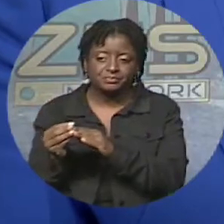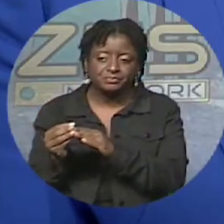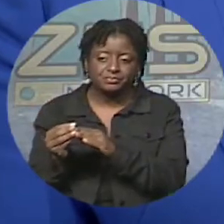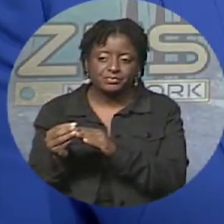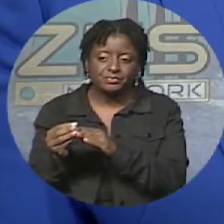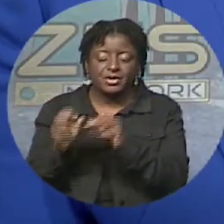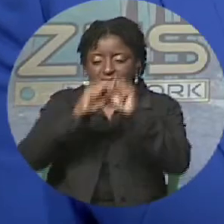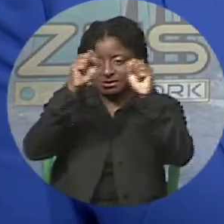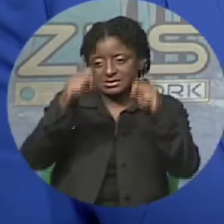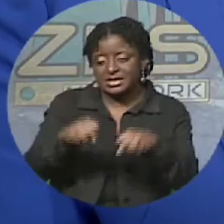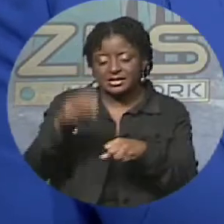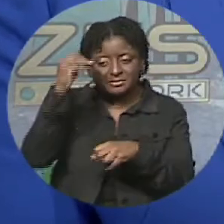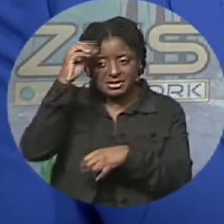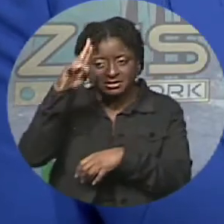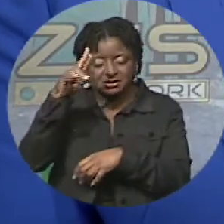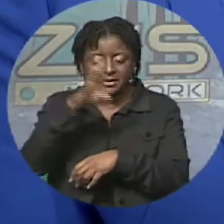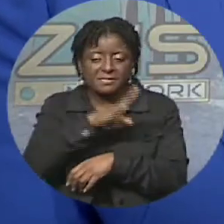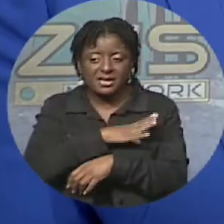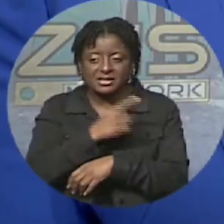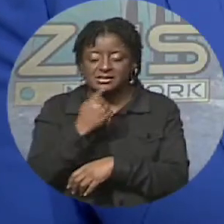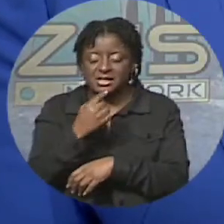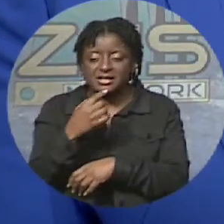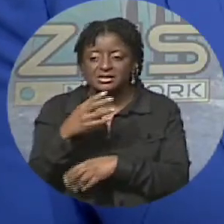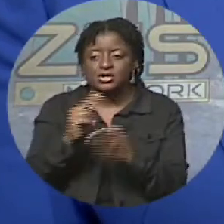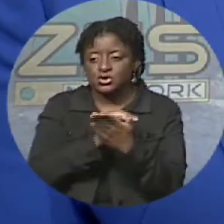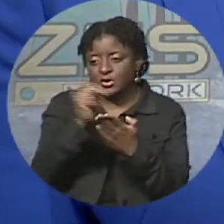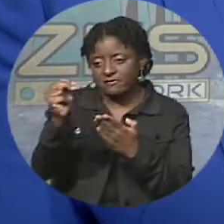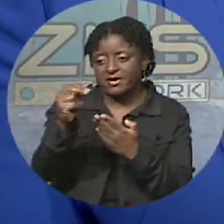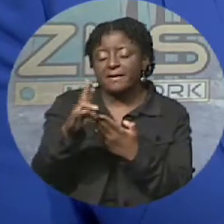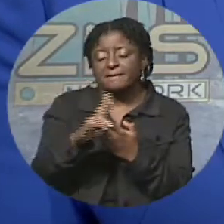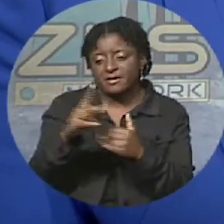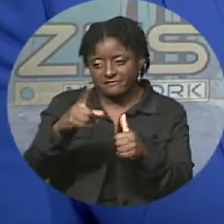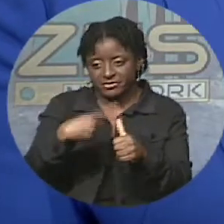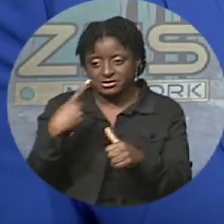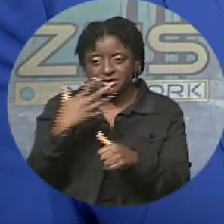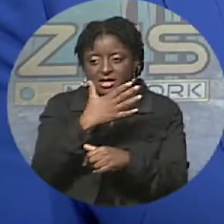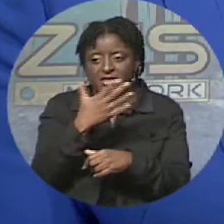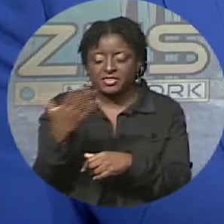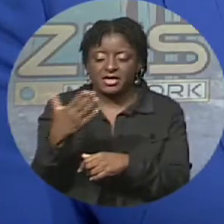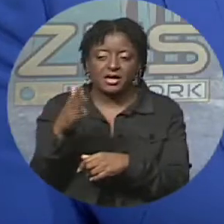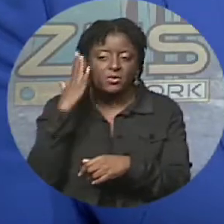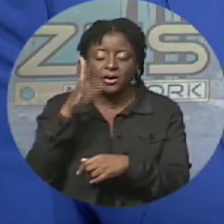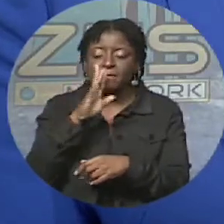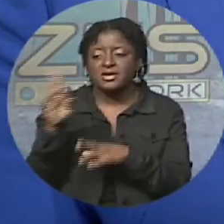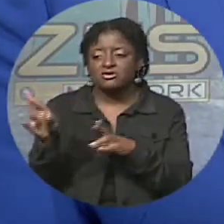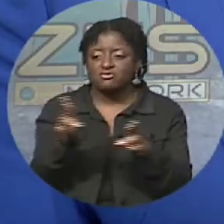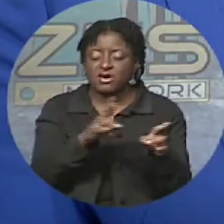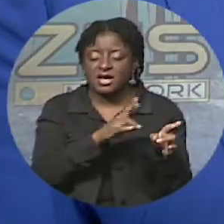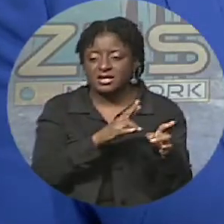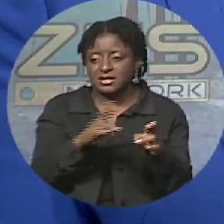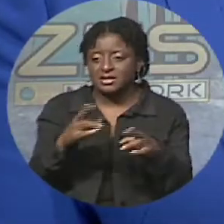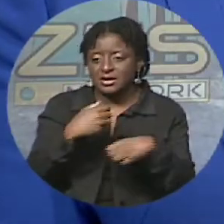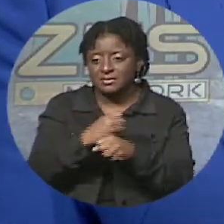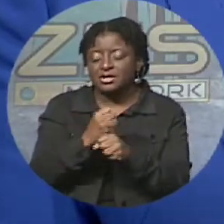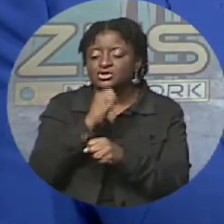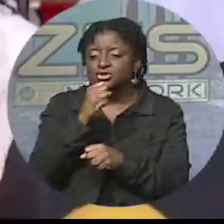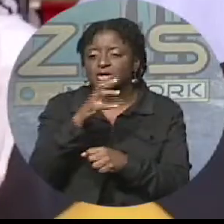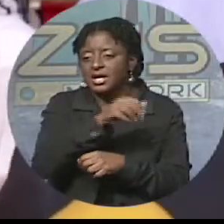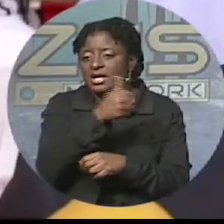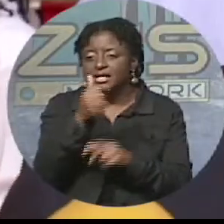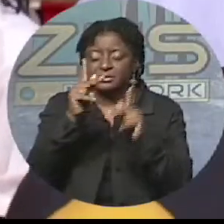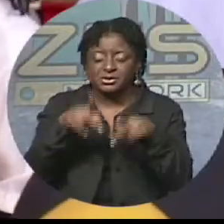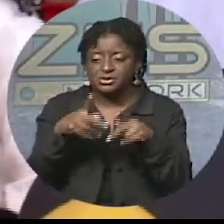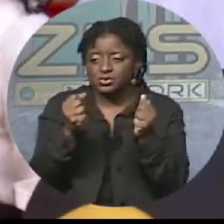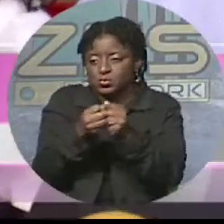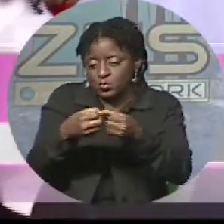says they will be ready to enforce the law and ensure undocumented or illegal migrants of any nationality leave the country. Even though